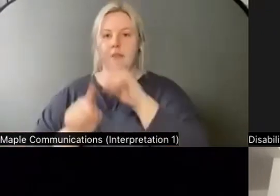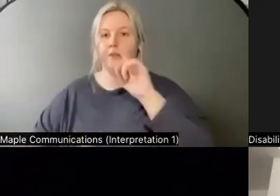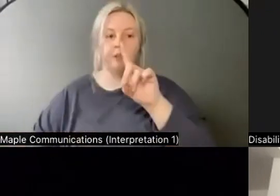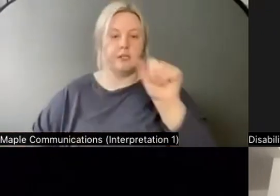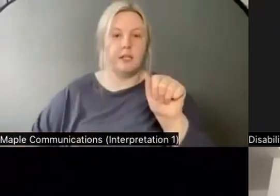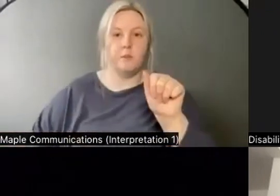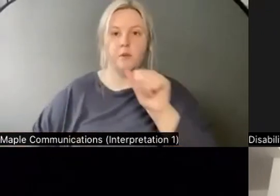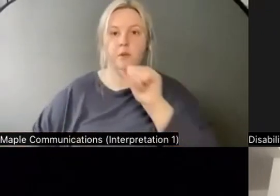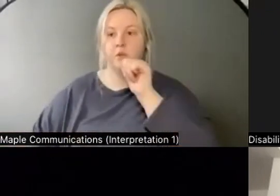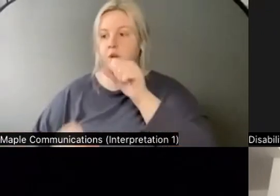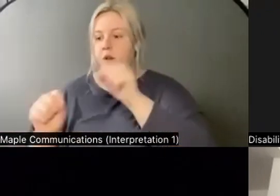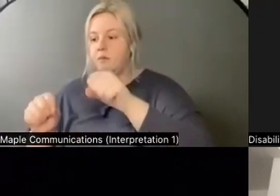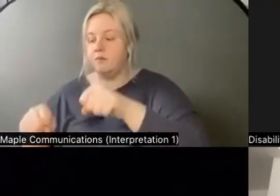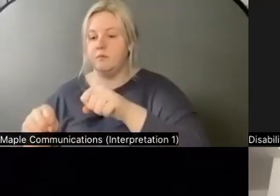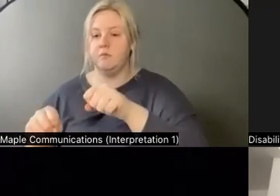And